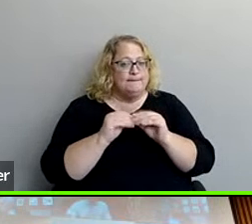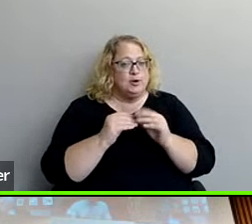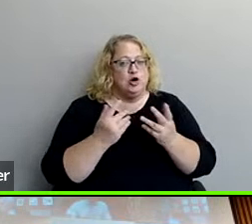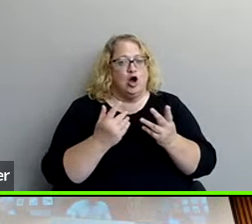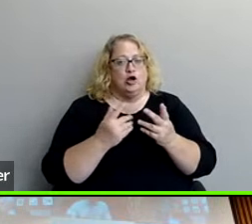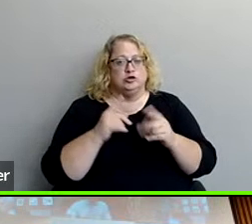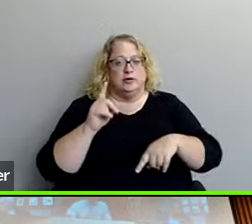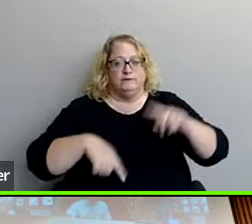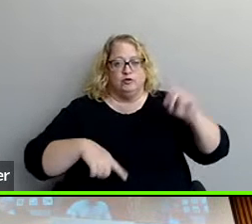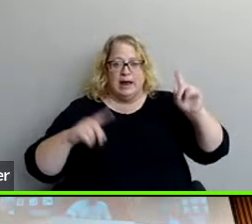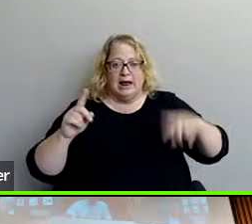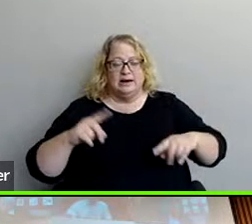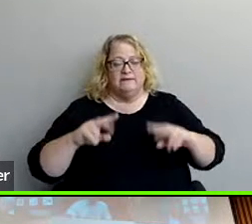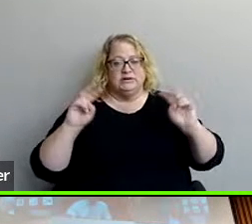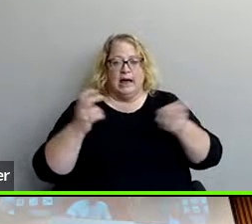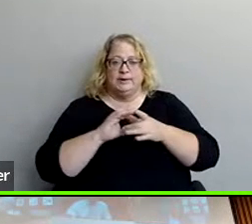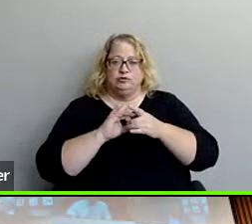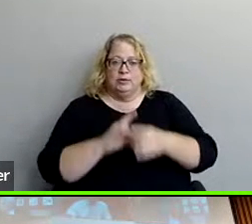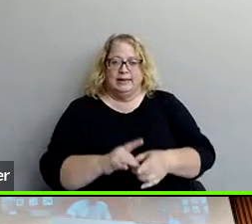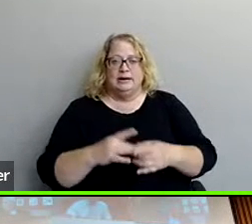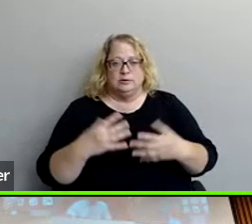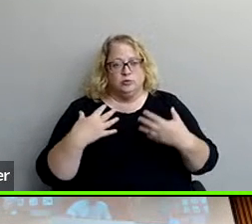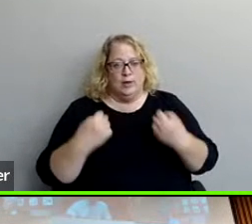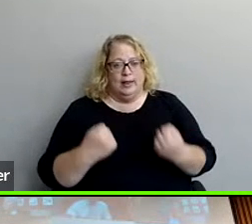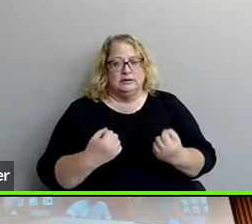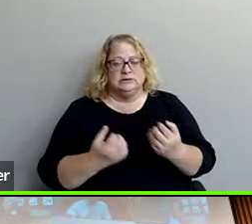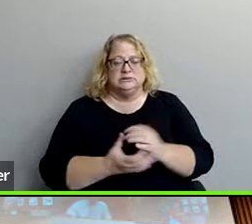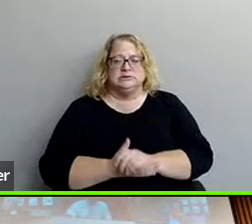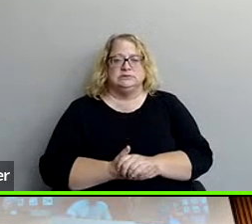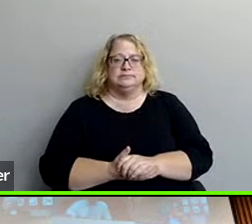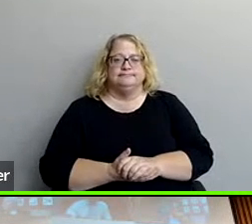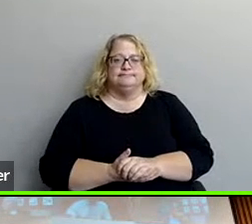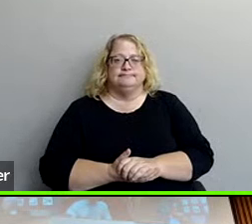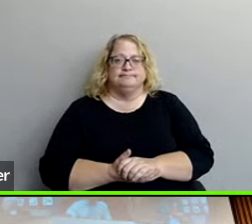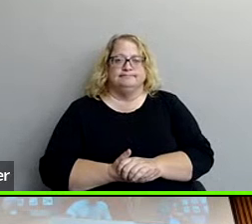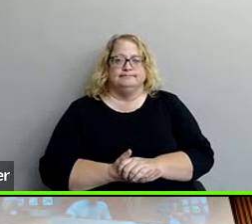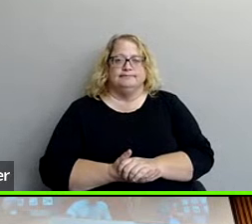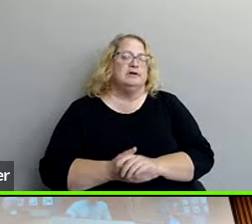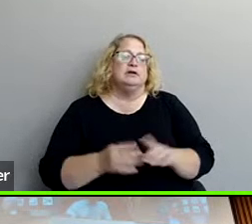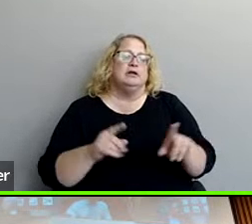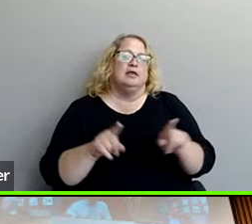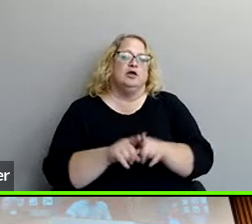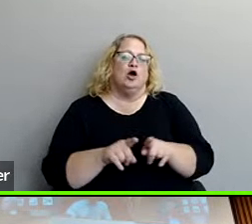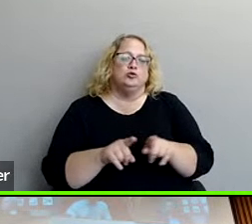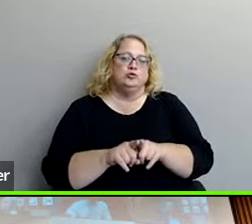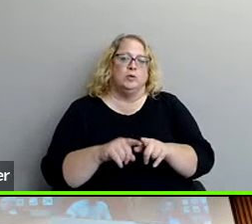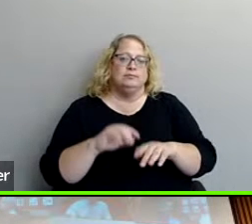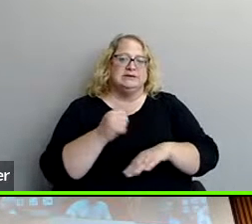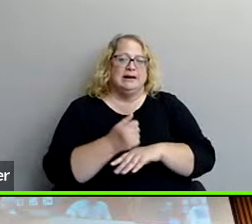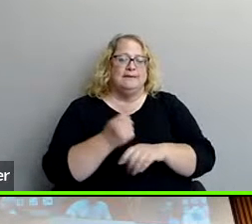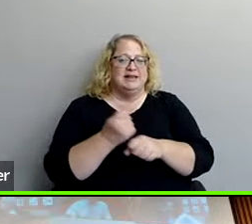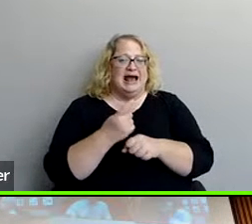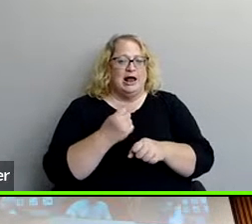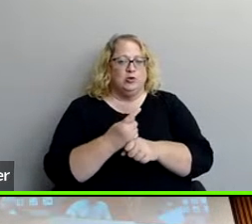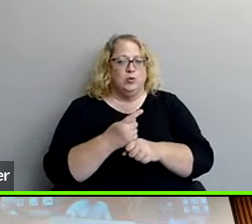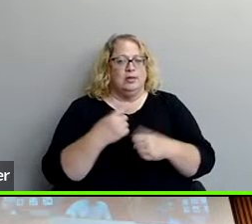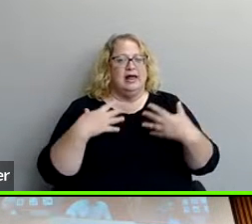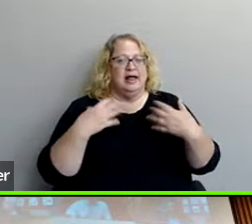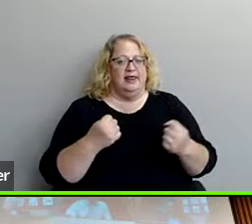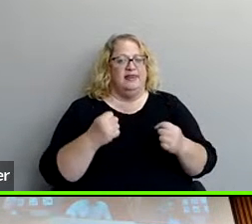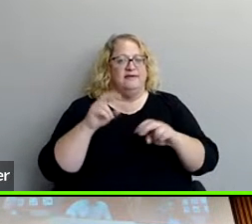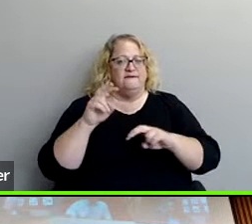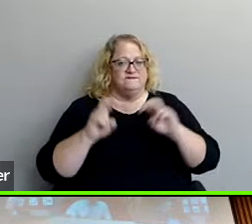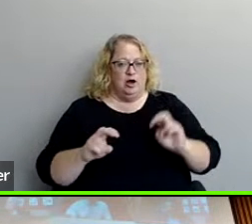a variety of topics related to wellness. They also coordinate the annual health fair.